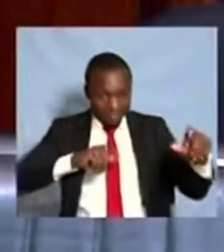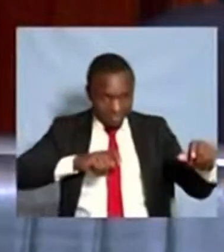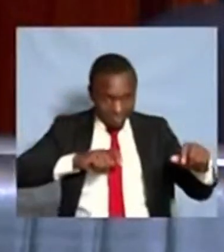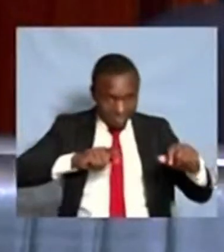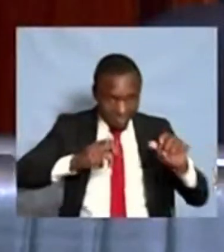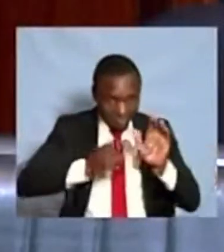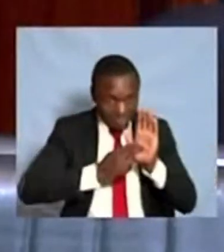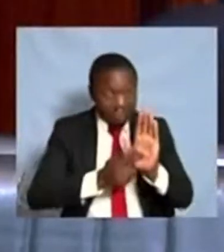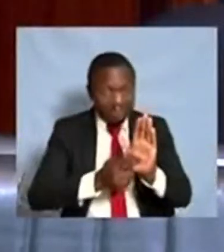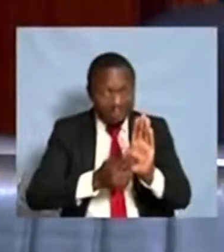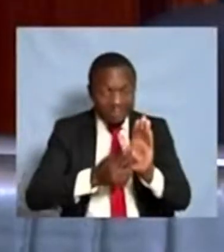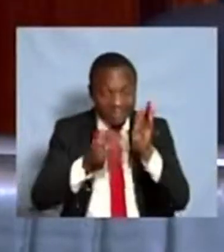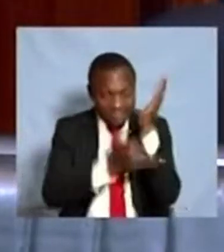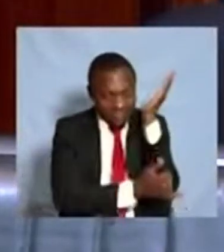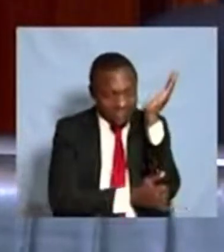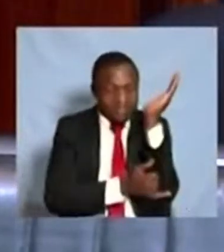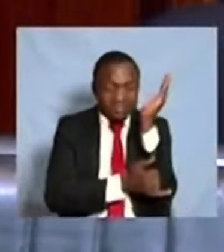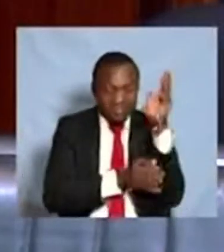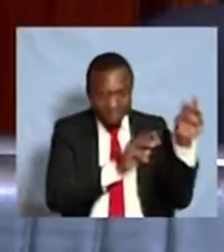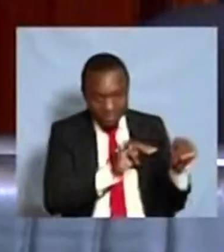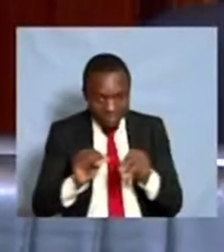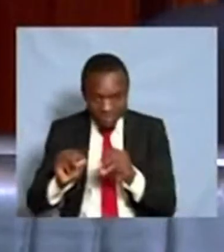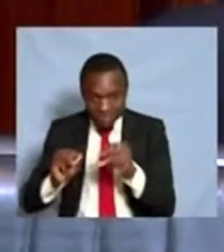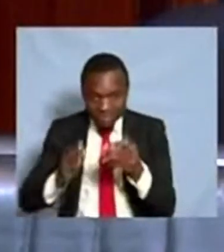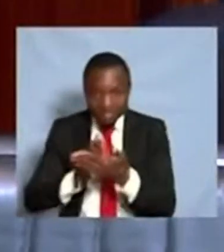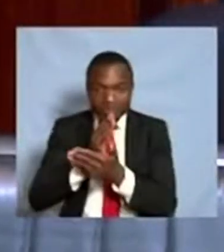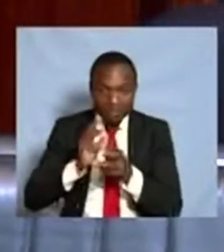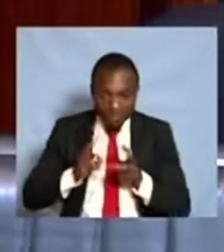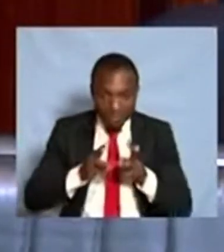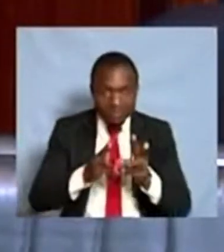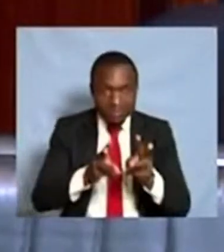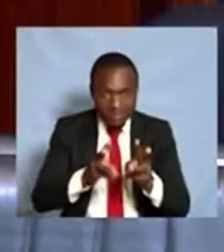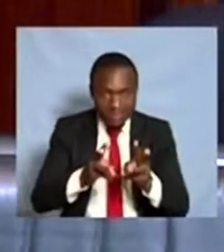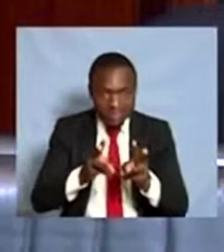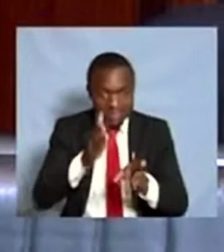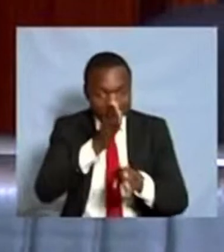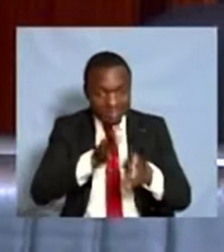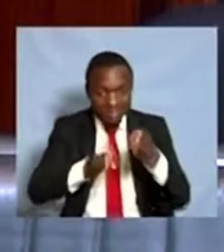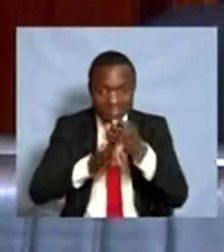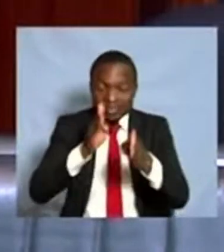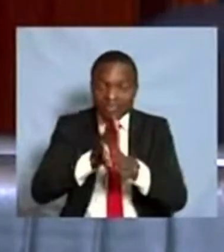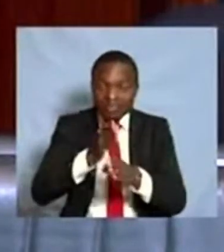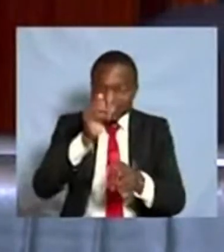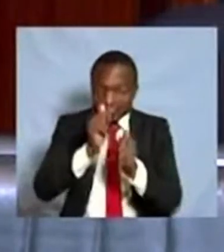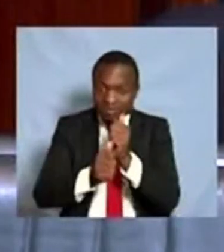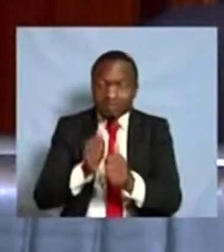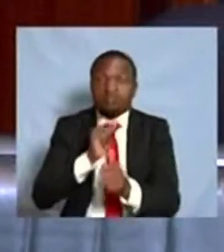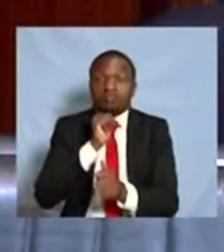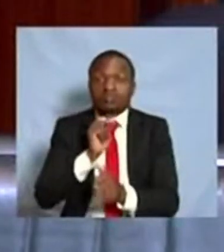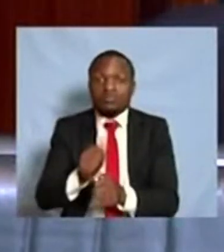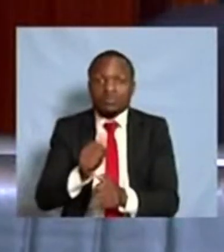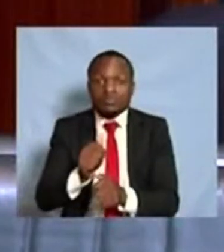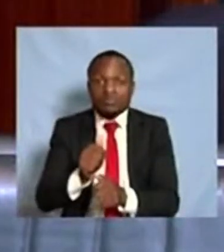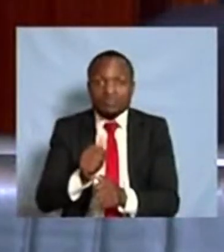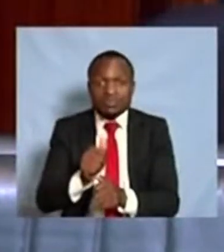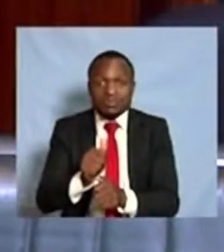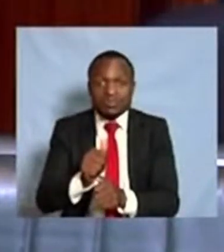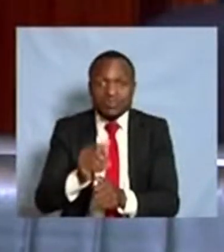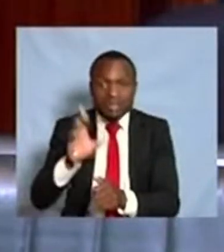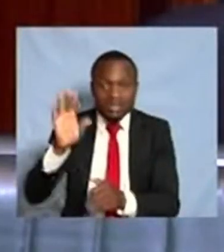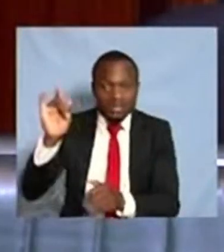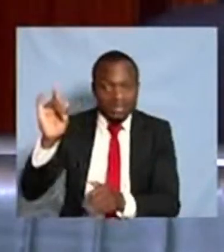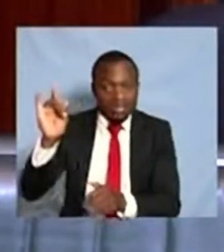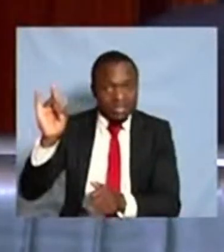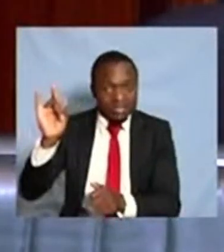country we are moving in the right direction in as far as infrastructure, which has not in the last 18